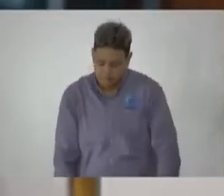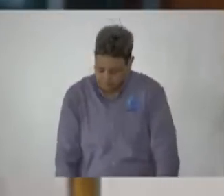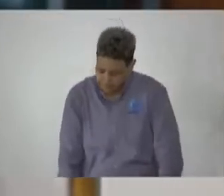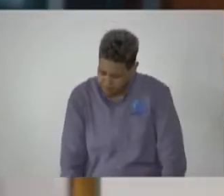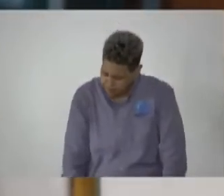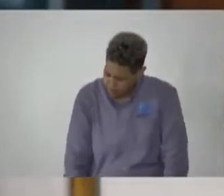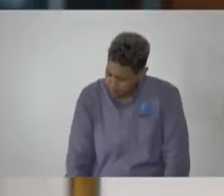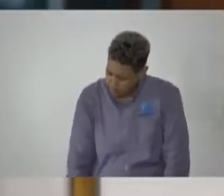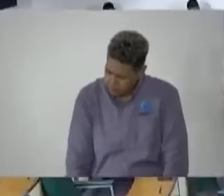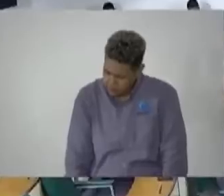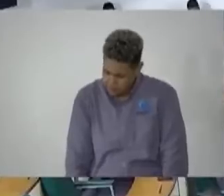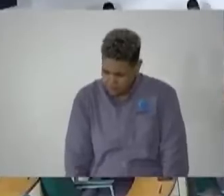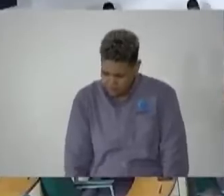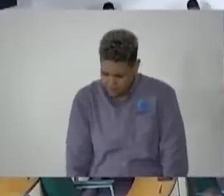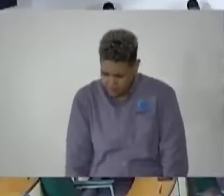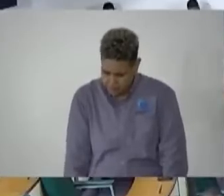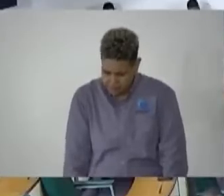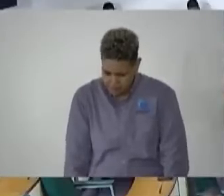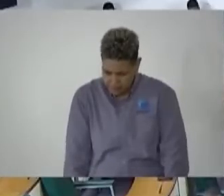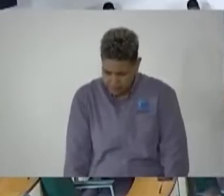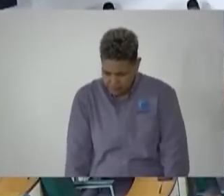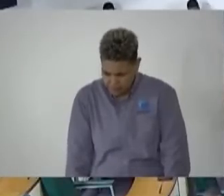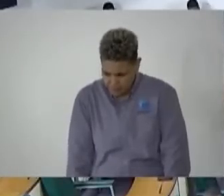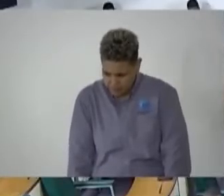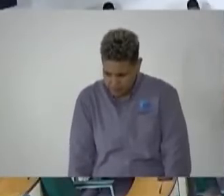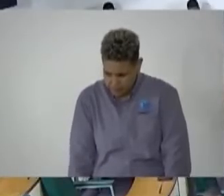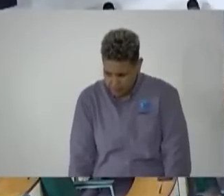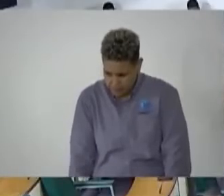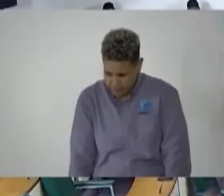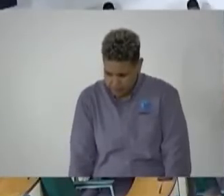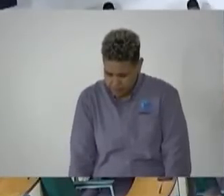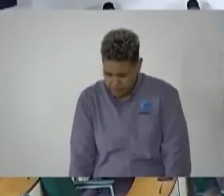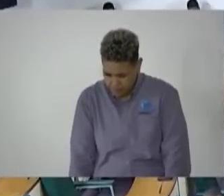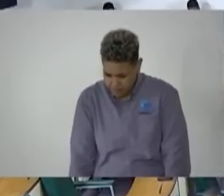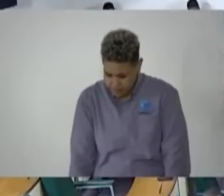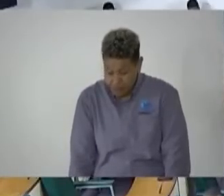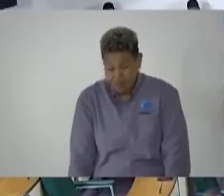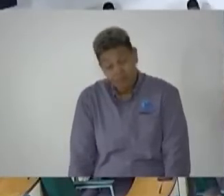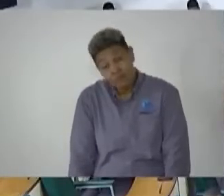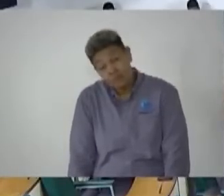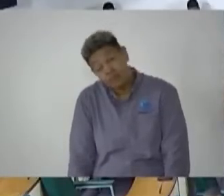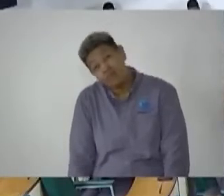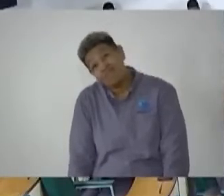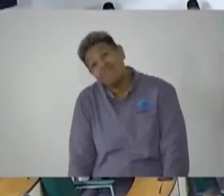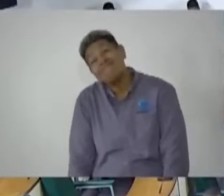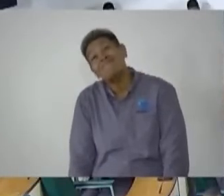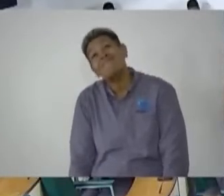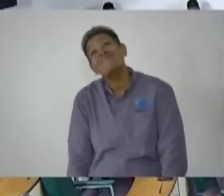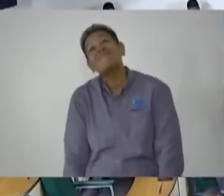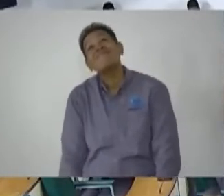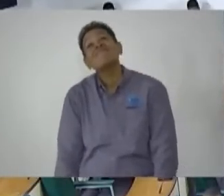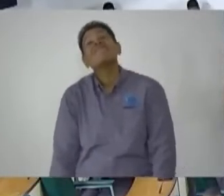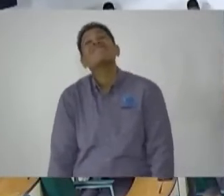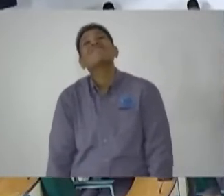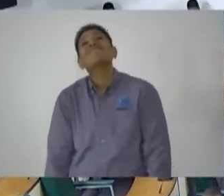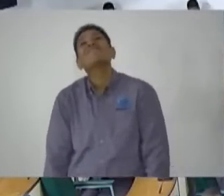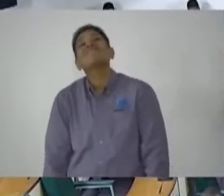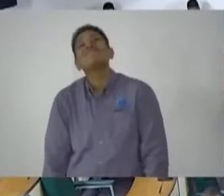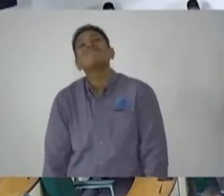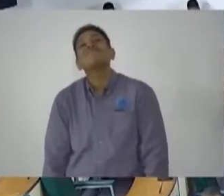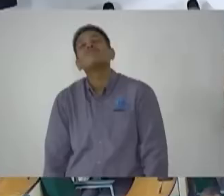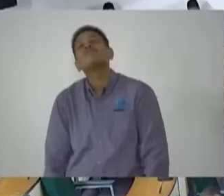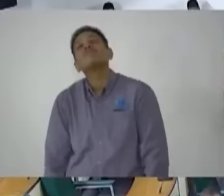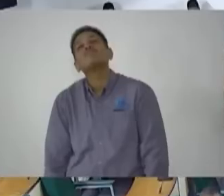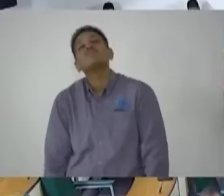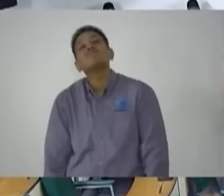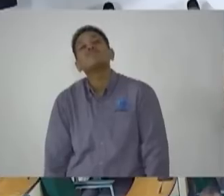also noted, Mr. President, the caution and the concern that some have expressed, not